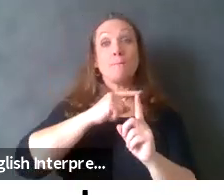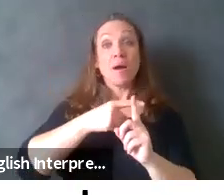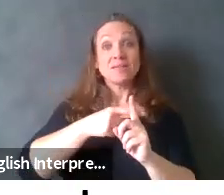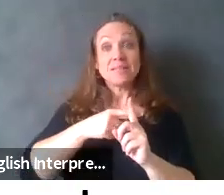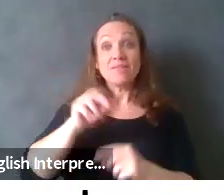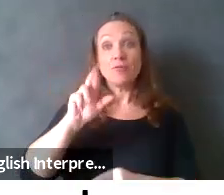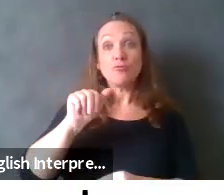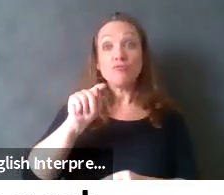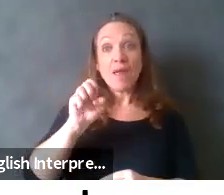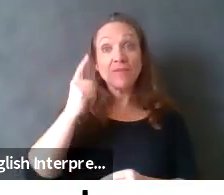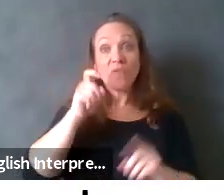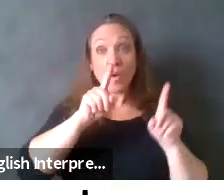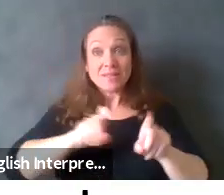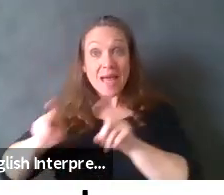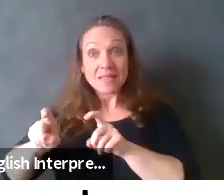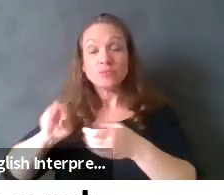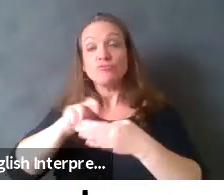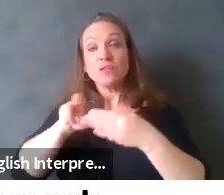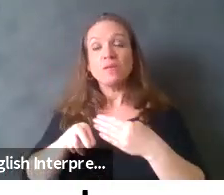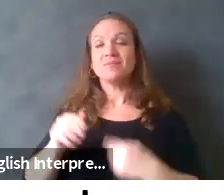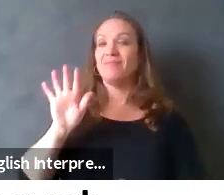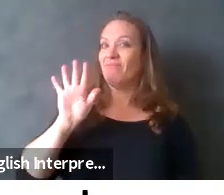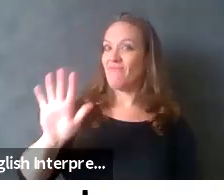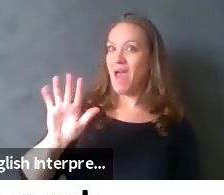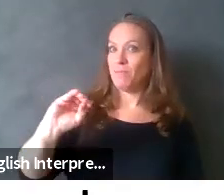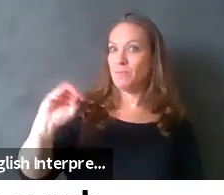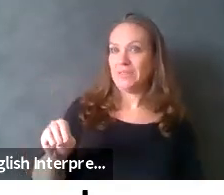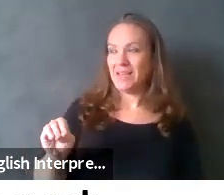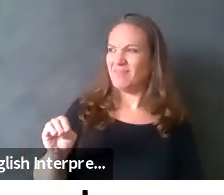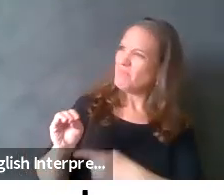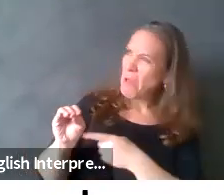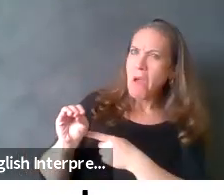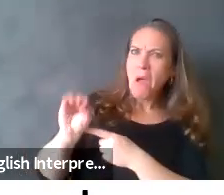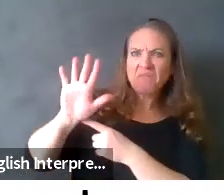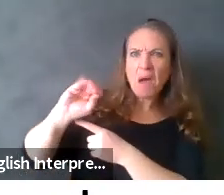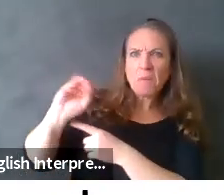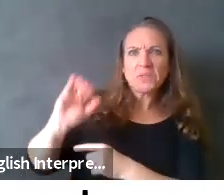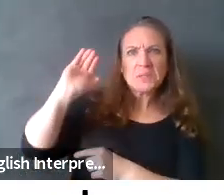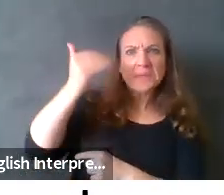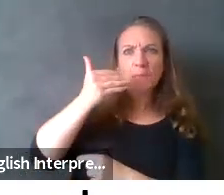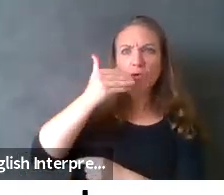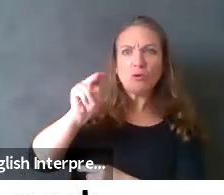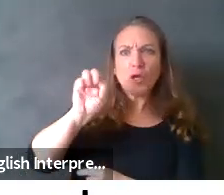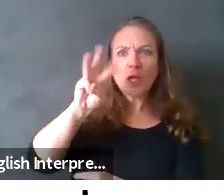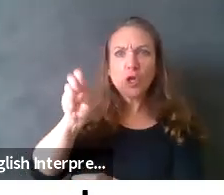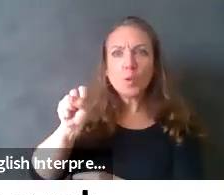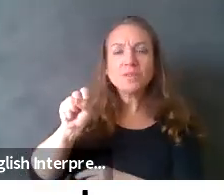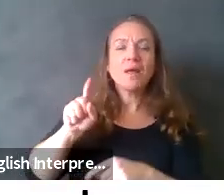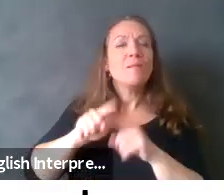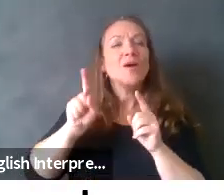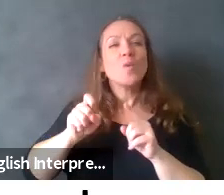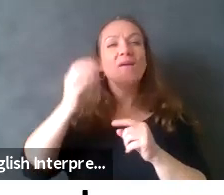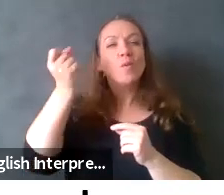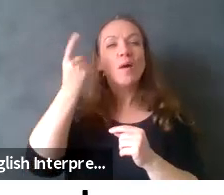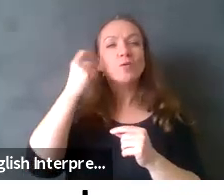is 5%, and that seems like good news, but you really have to understand the denominator,